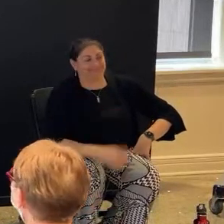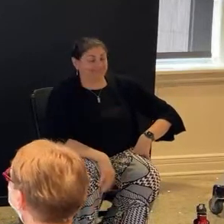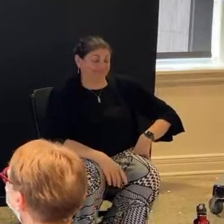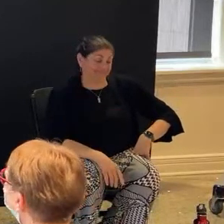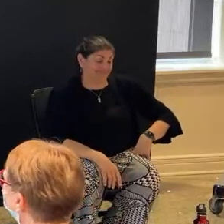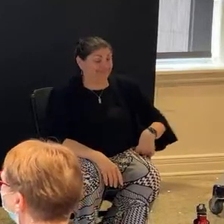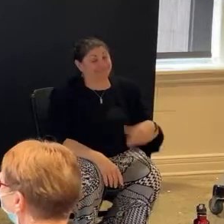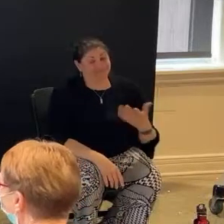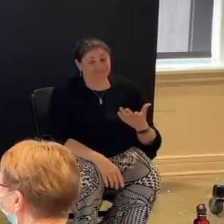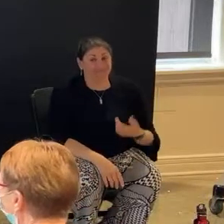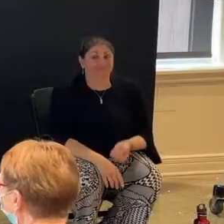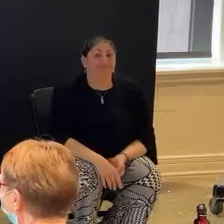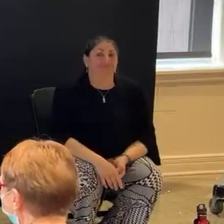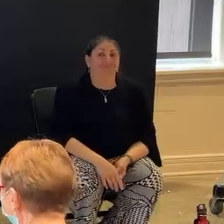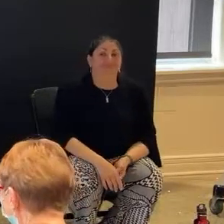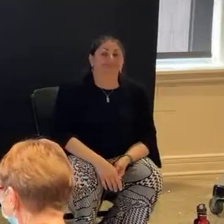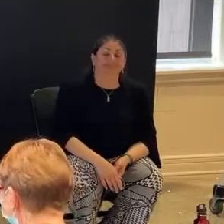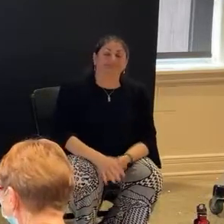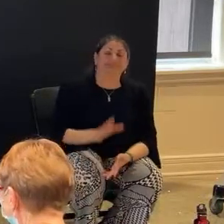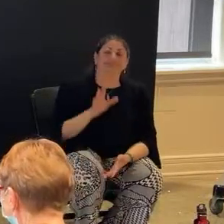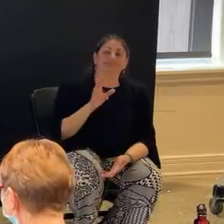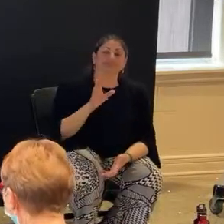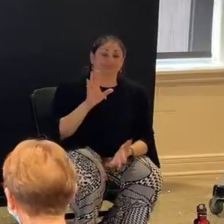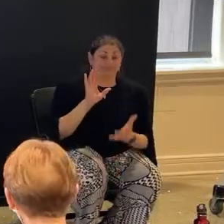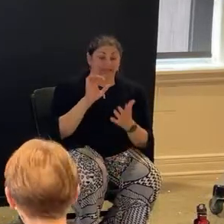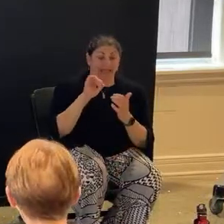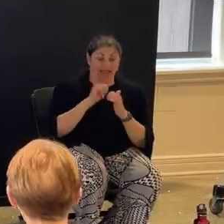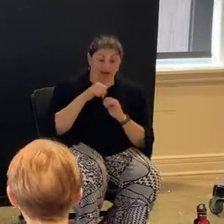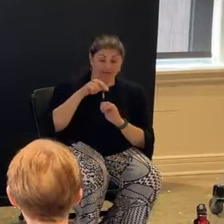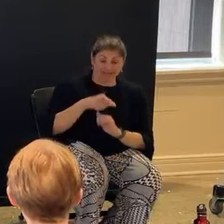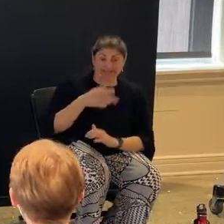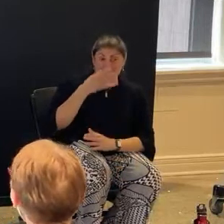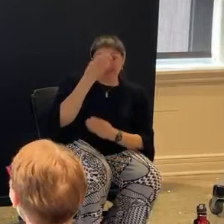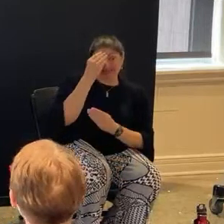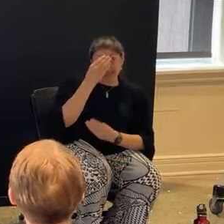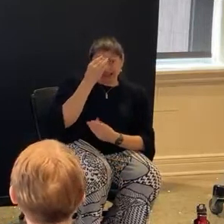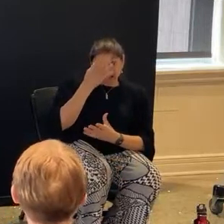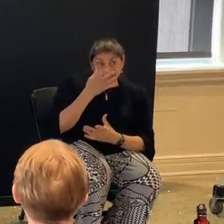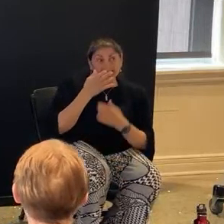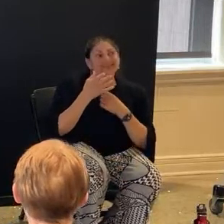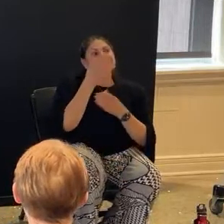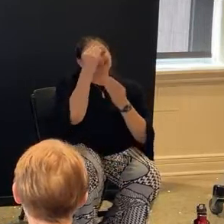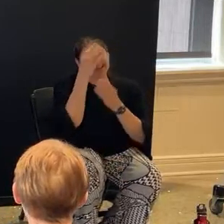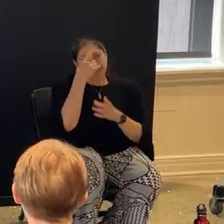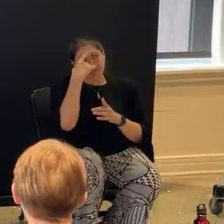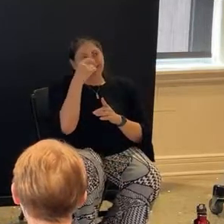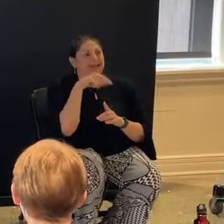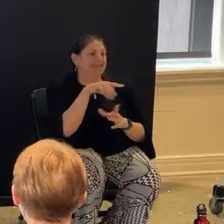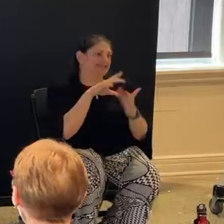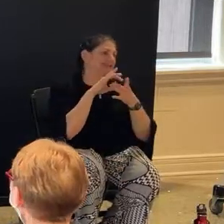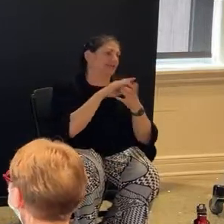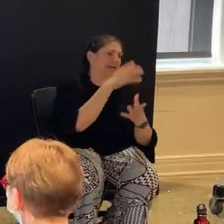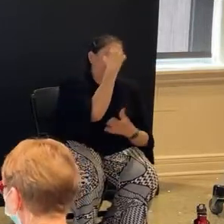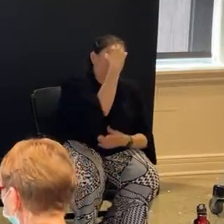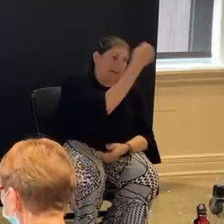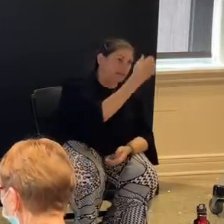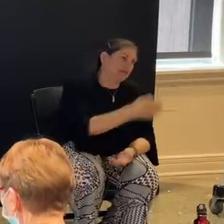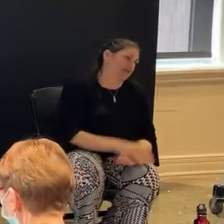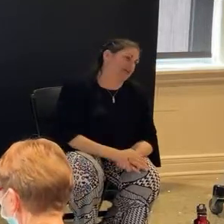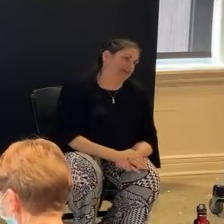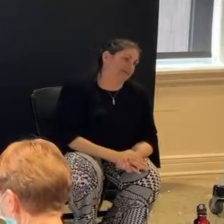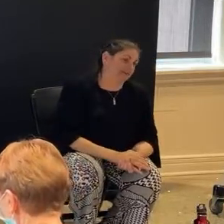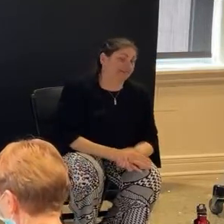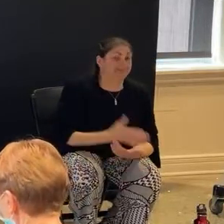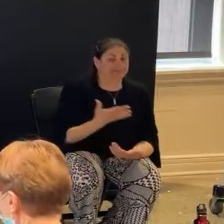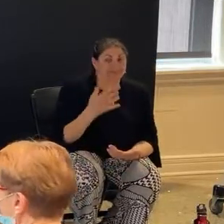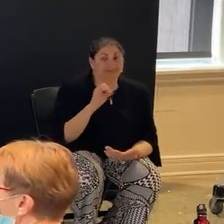almost, you know, how is it data? It's data because it's memory, you know, and it's sort of in that, you know, again, in ecology,